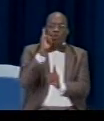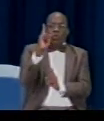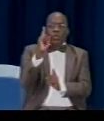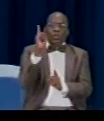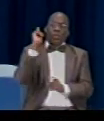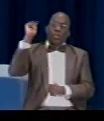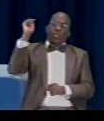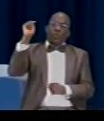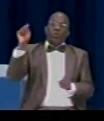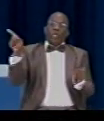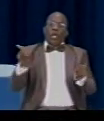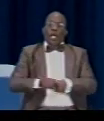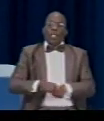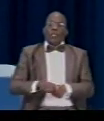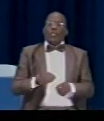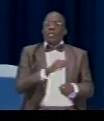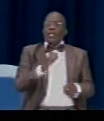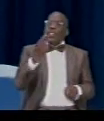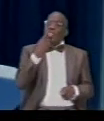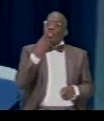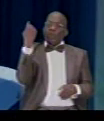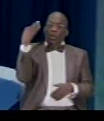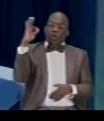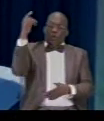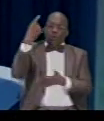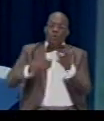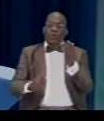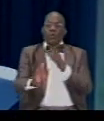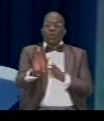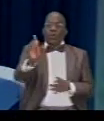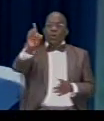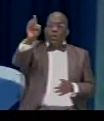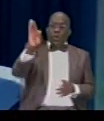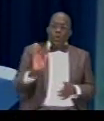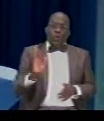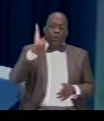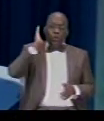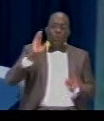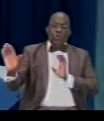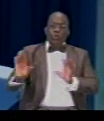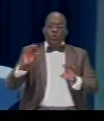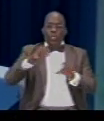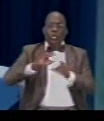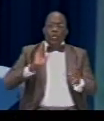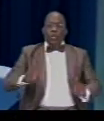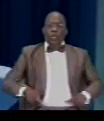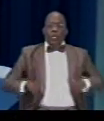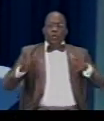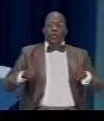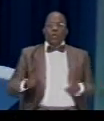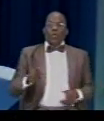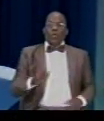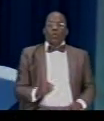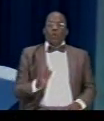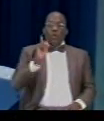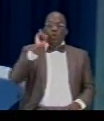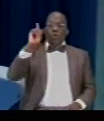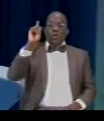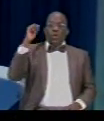God is going to do in our lives. So we have the testimony now, the testifier.